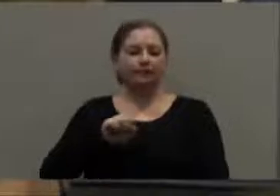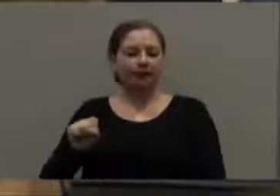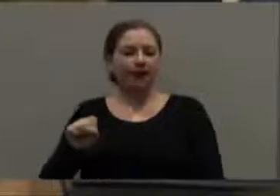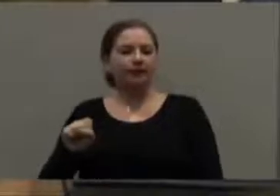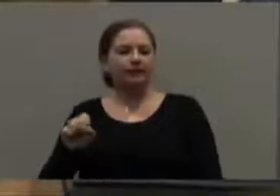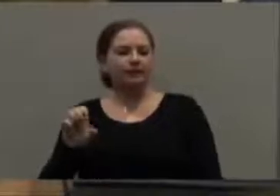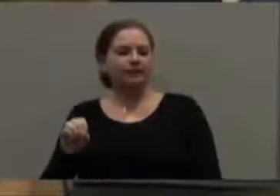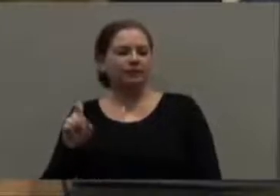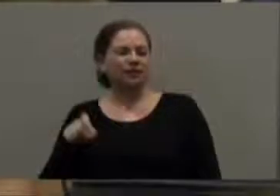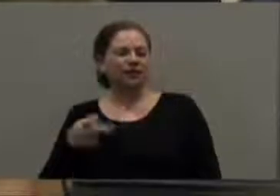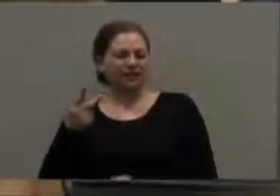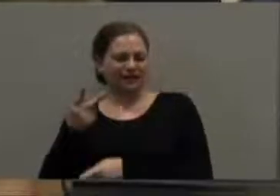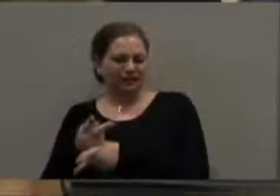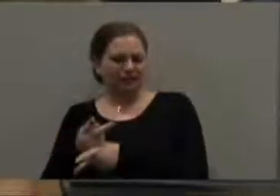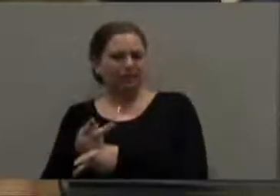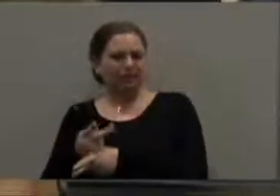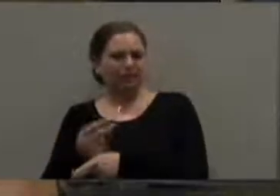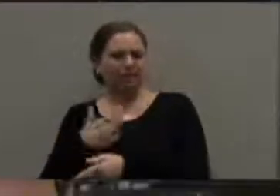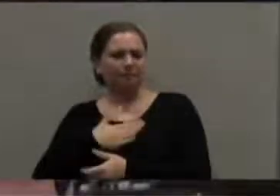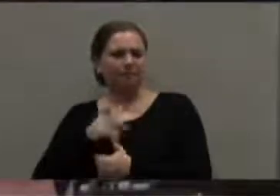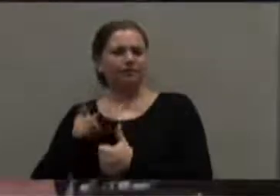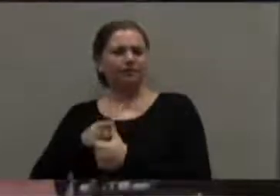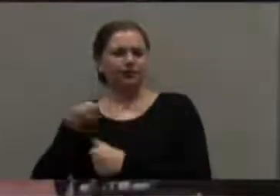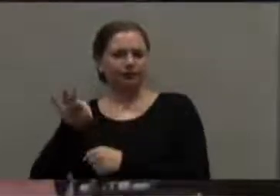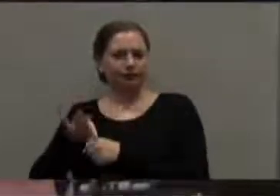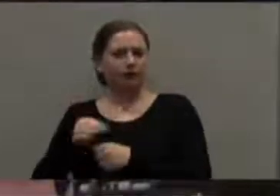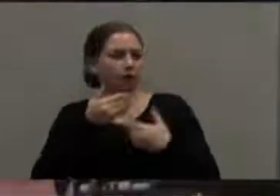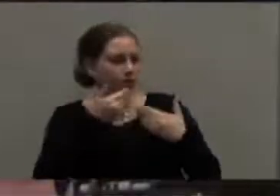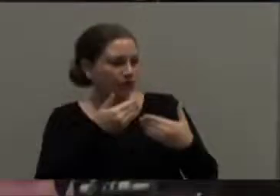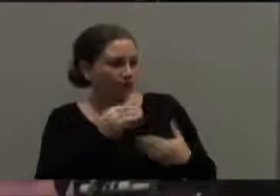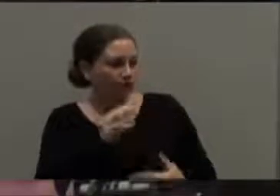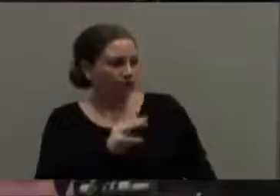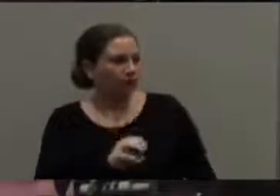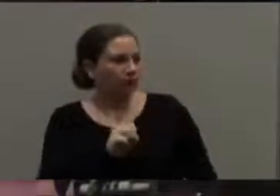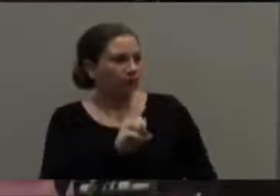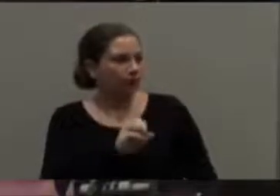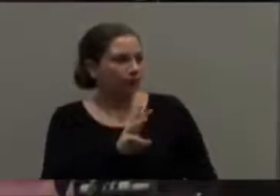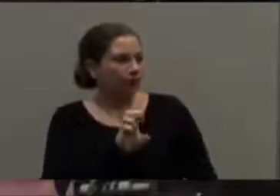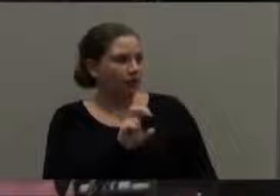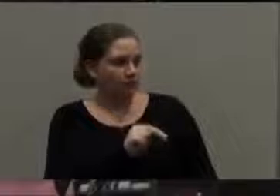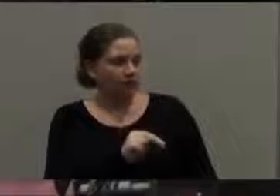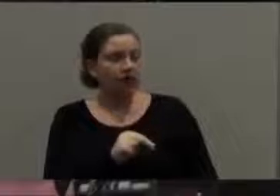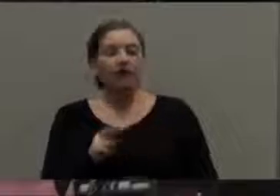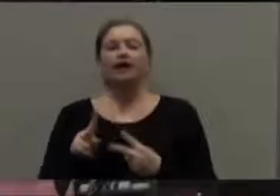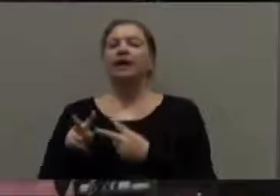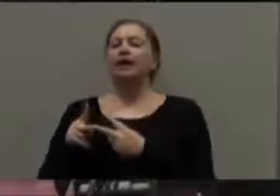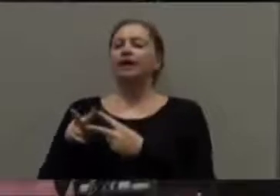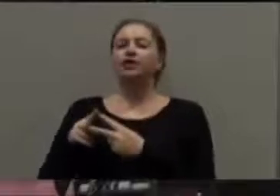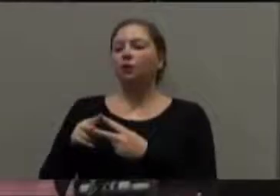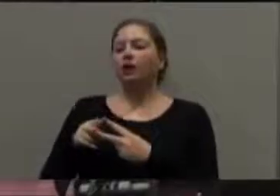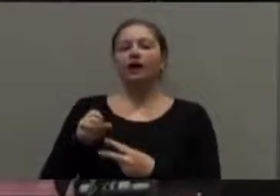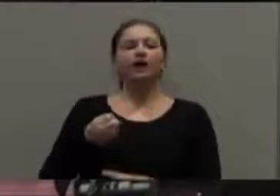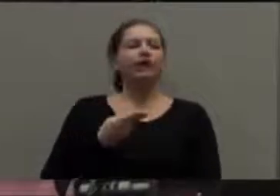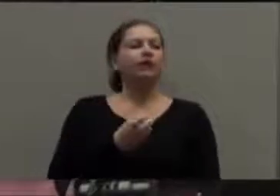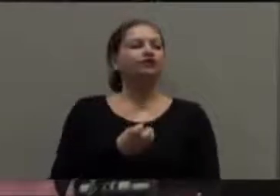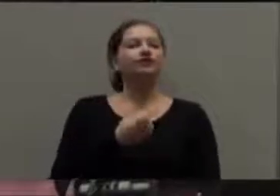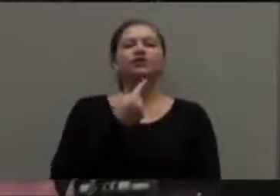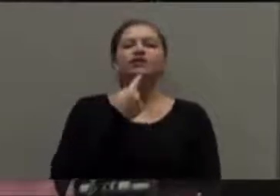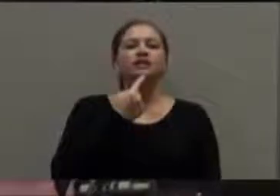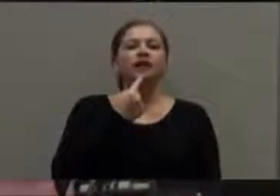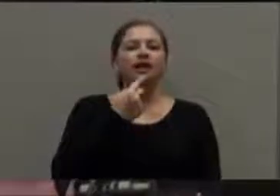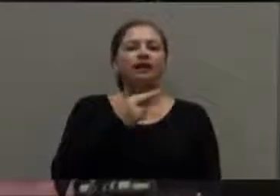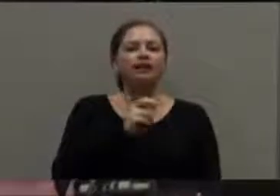that way. Okay. Thank you. Okay. Thank you, Ms. Owen. Either way, it was neither, and